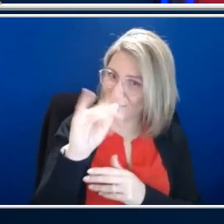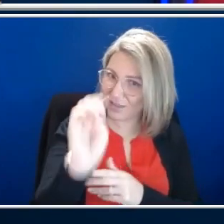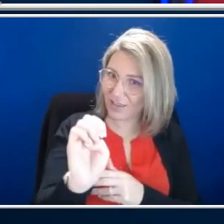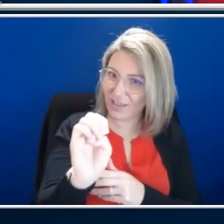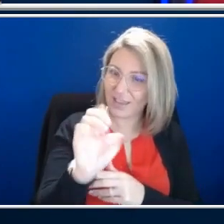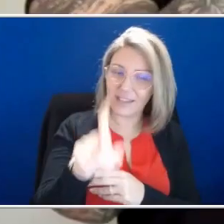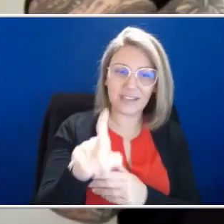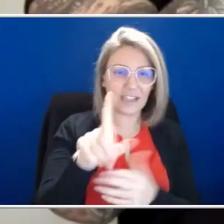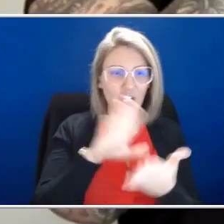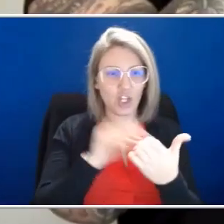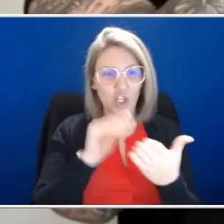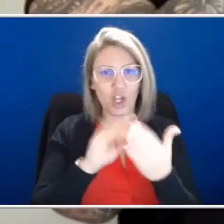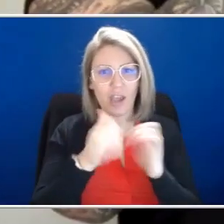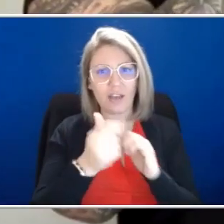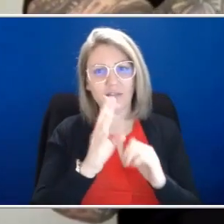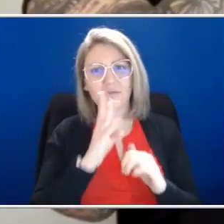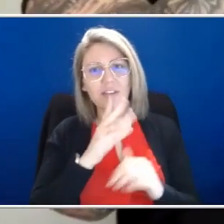chew.